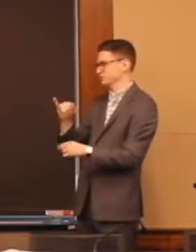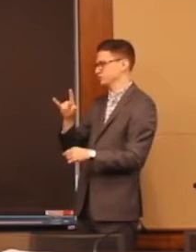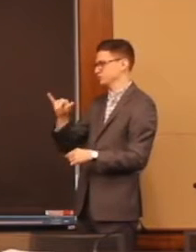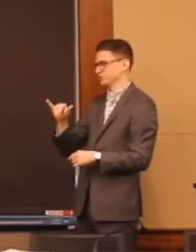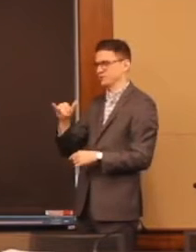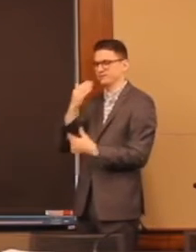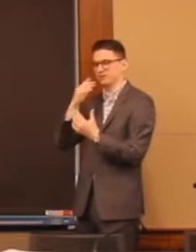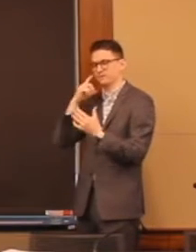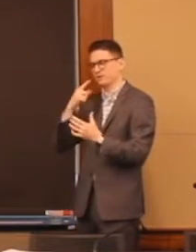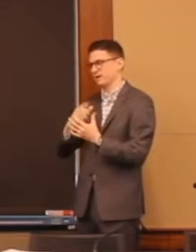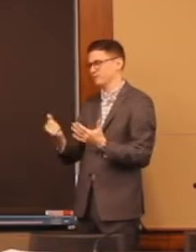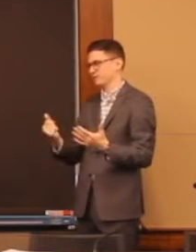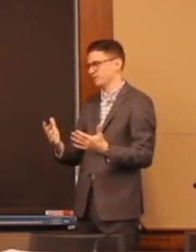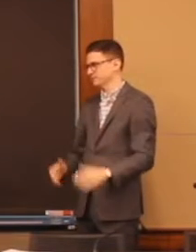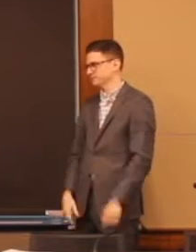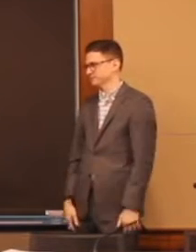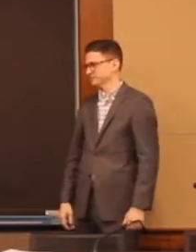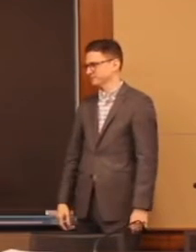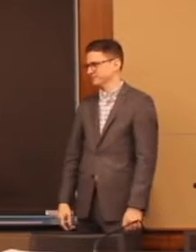being here.